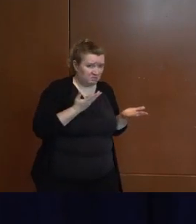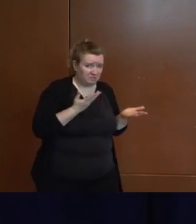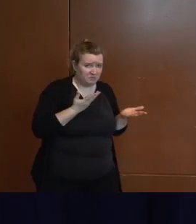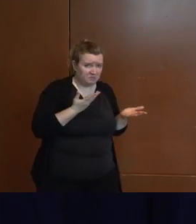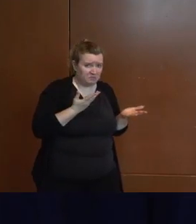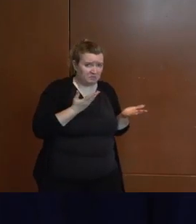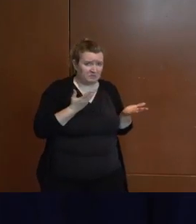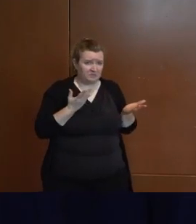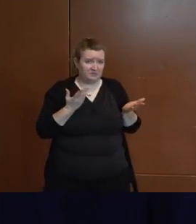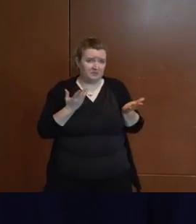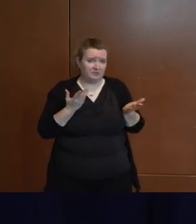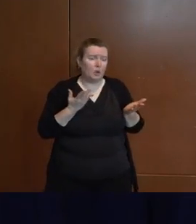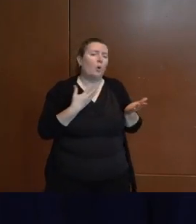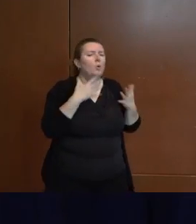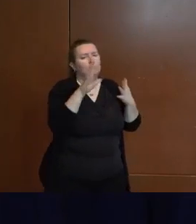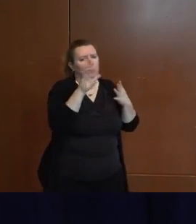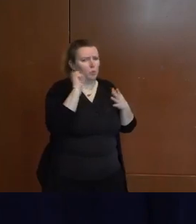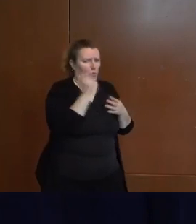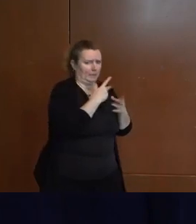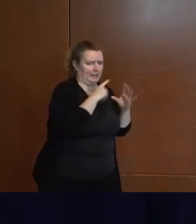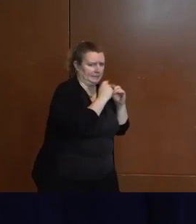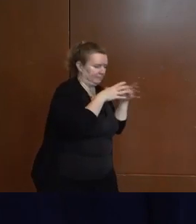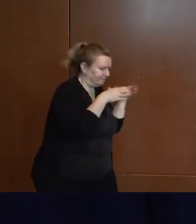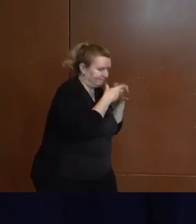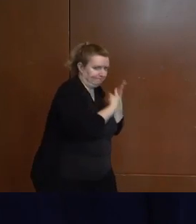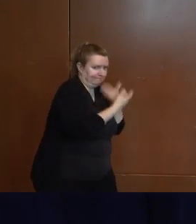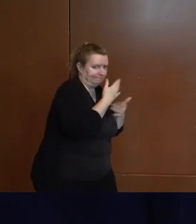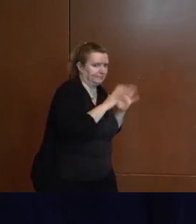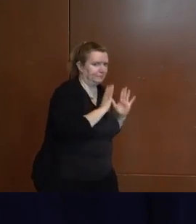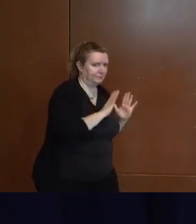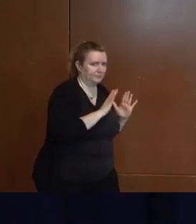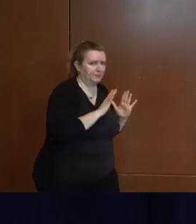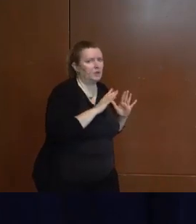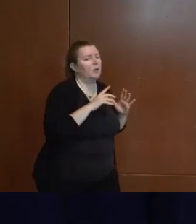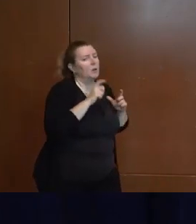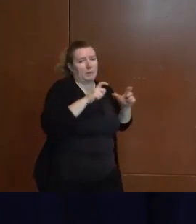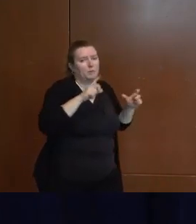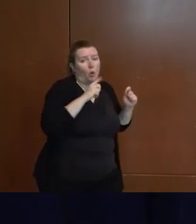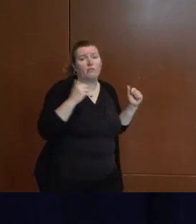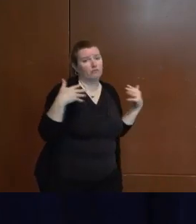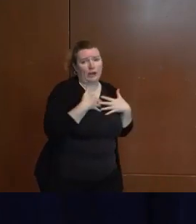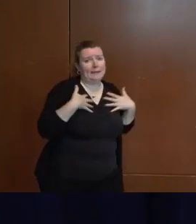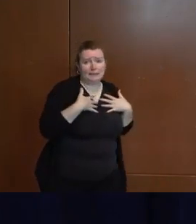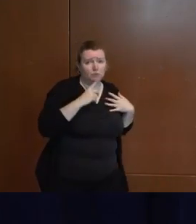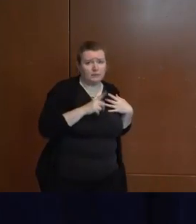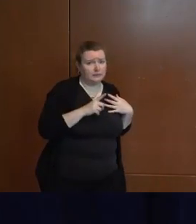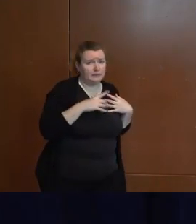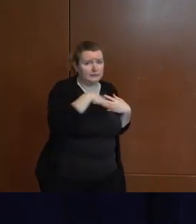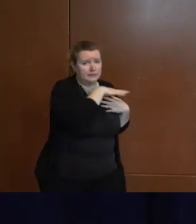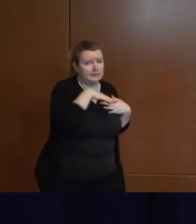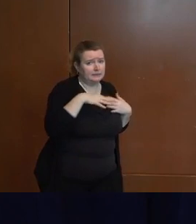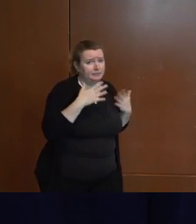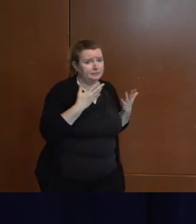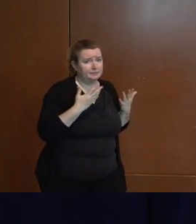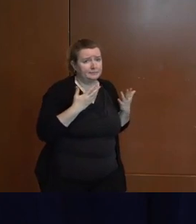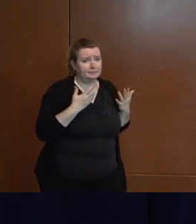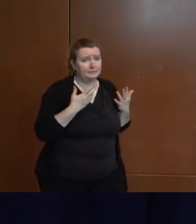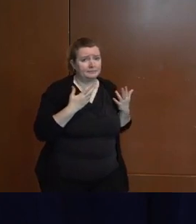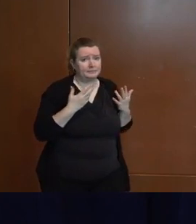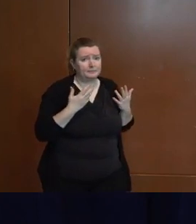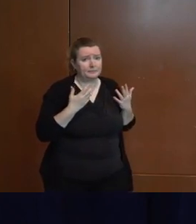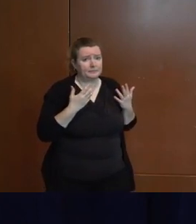homes. So it would be like giving out your home address. And we have some concerns about that. So I do want to have a discussion